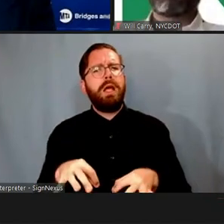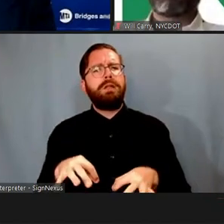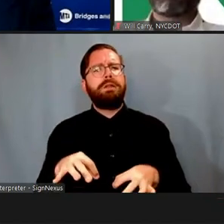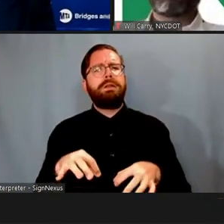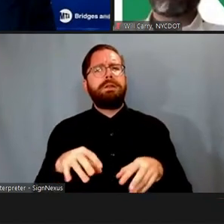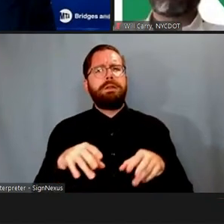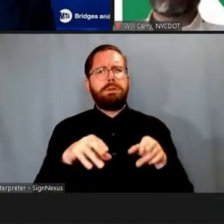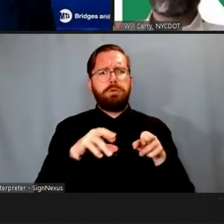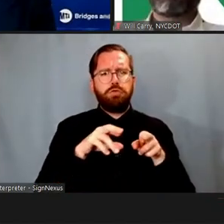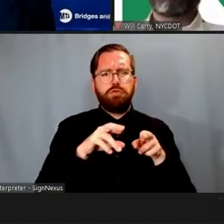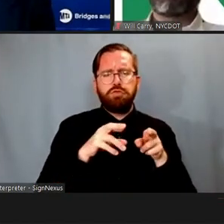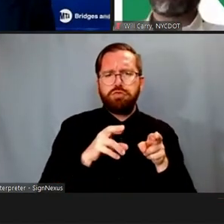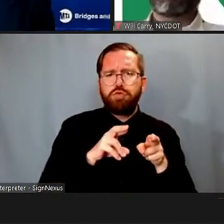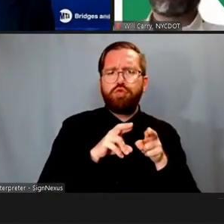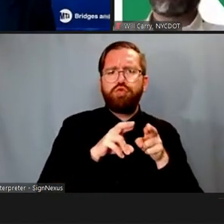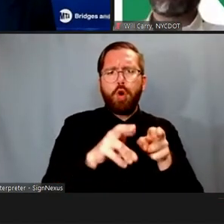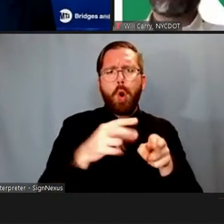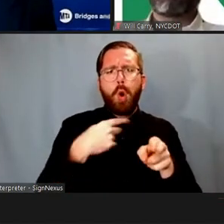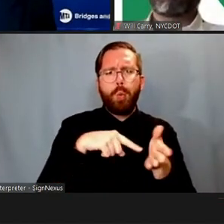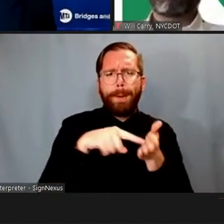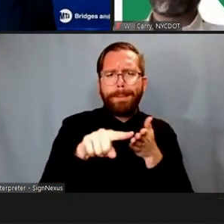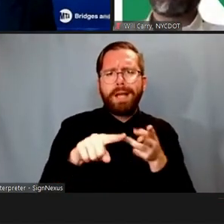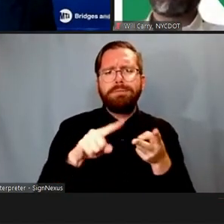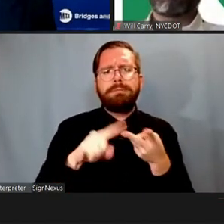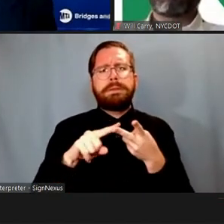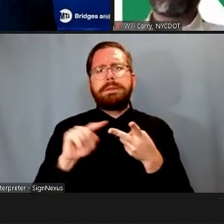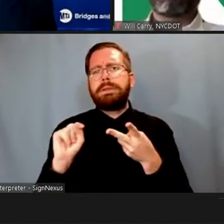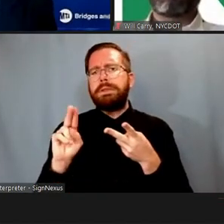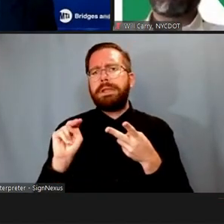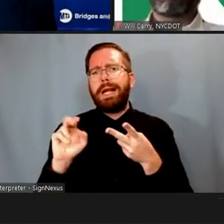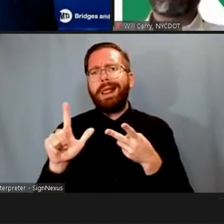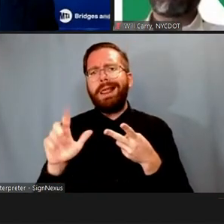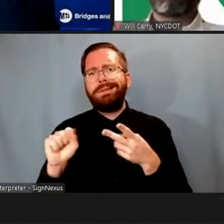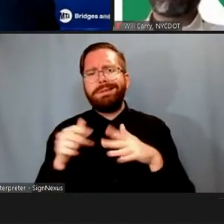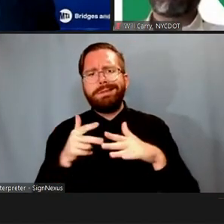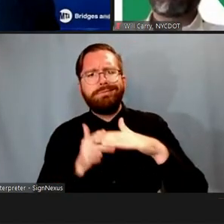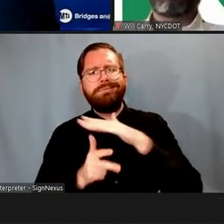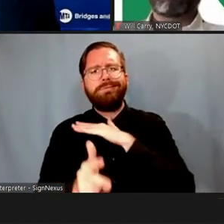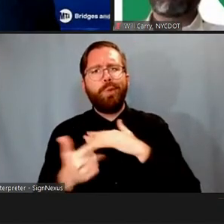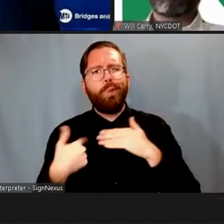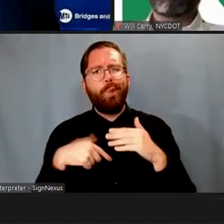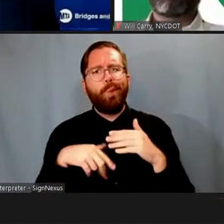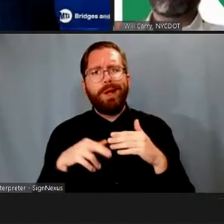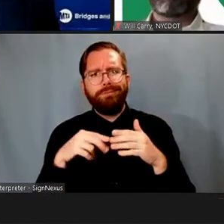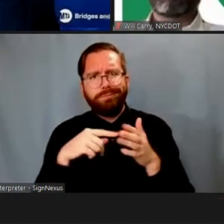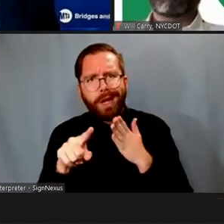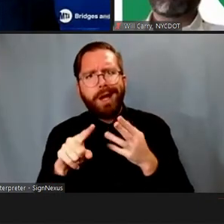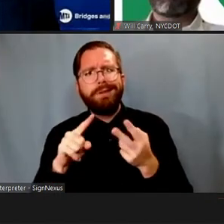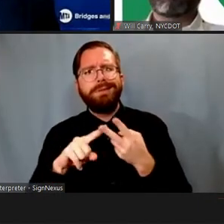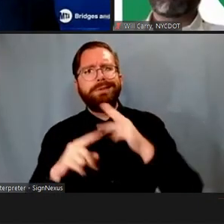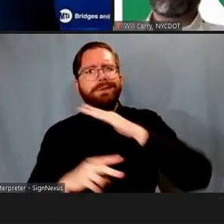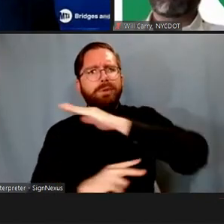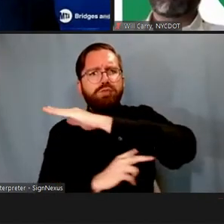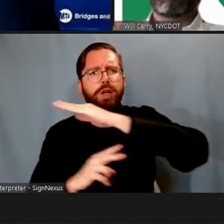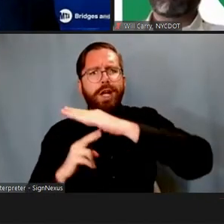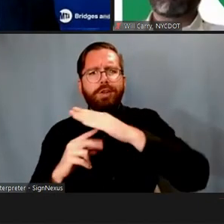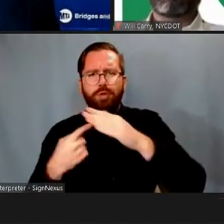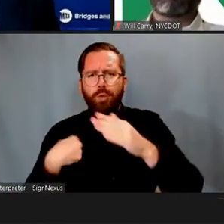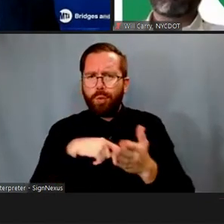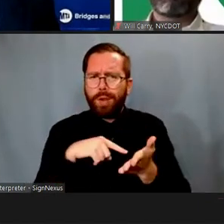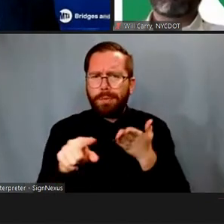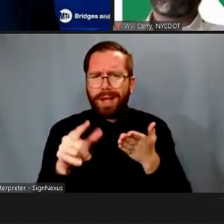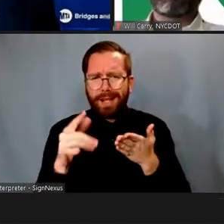tunnels and pay for bridges now we got to pay for transit riders as well why do drivers have to pay for train